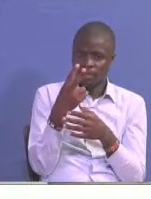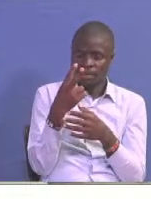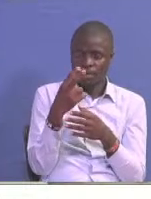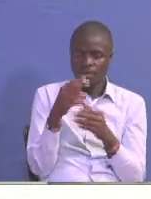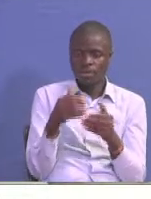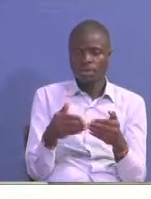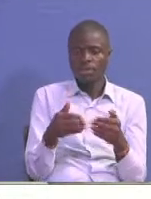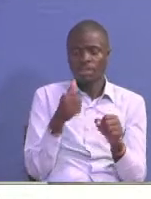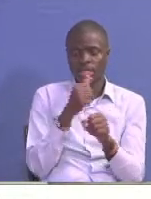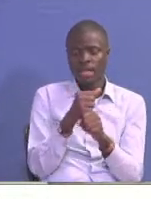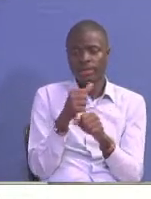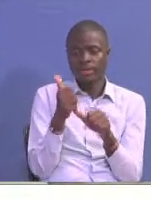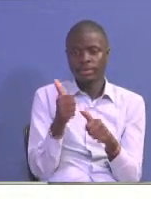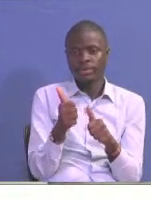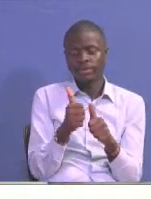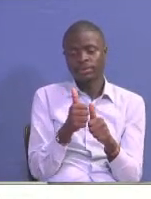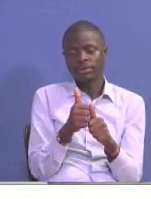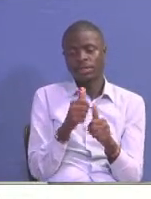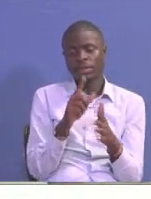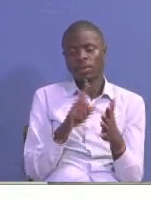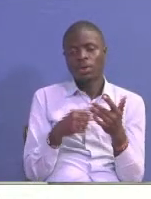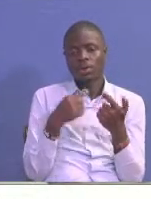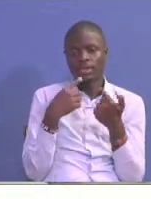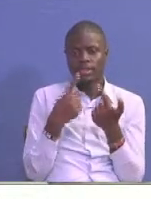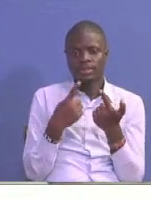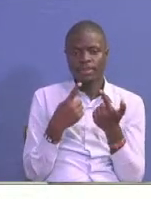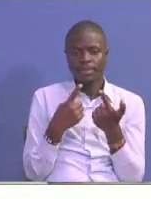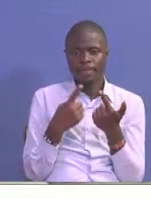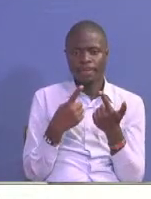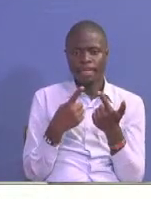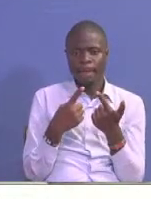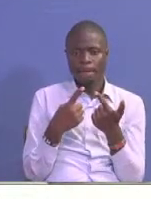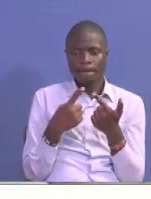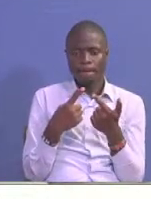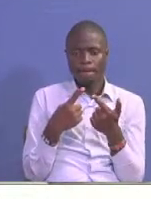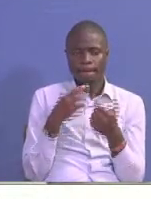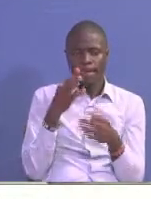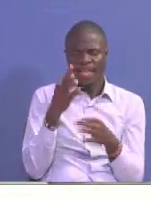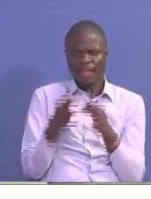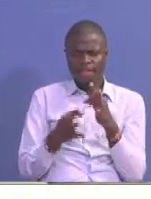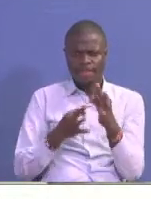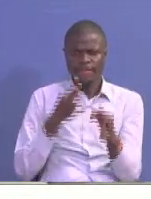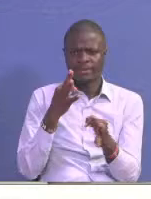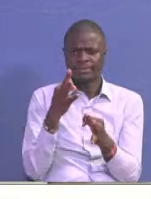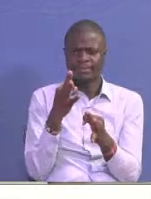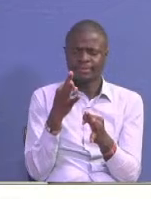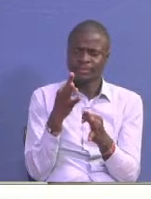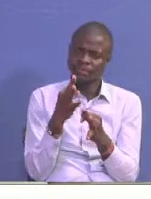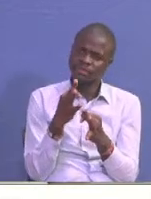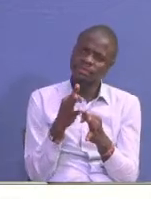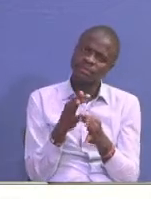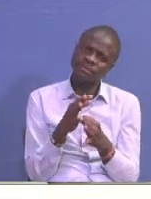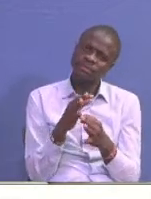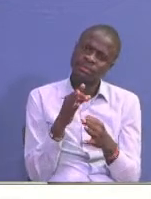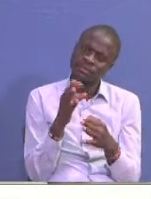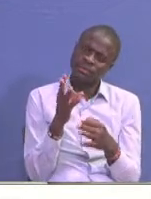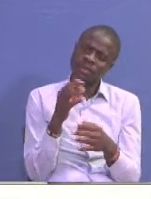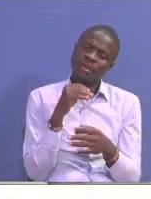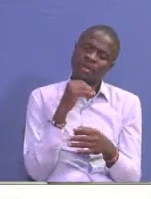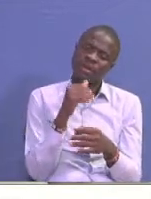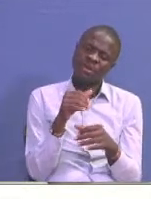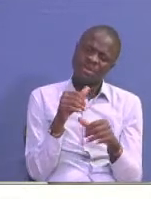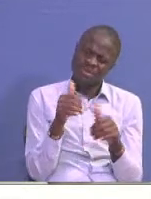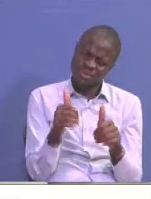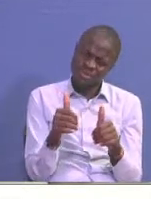executed systematically. So what we are saying, even if we are not where we